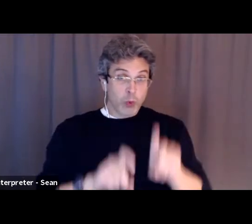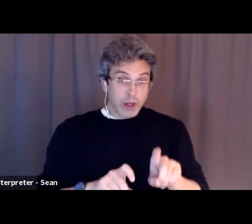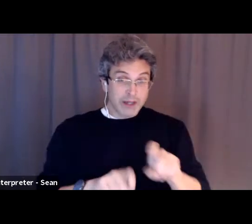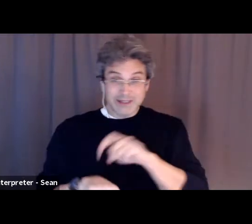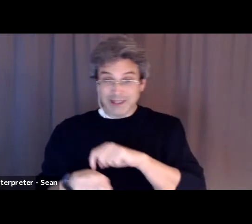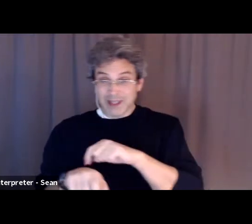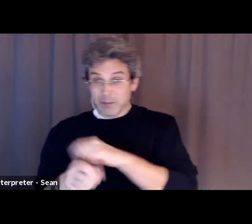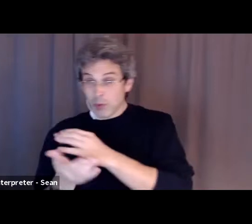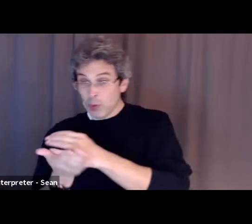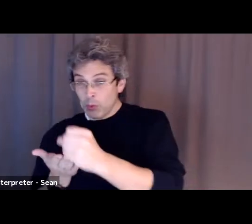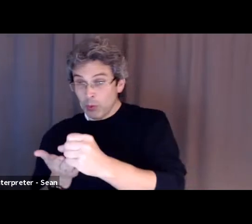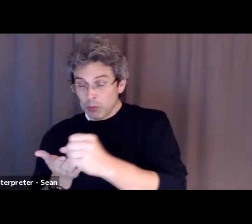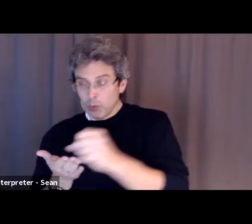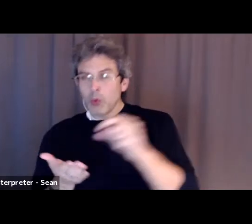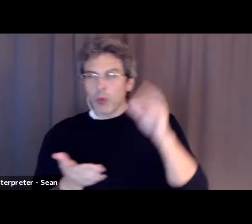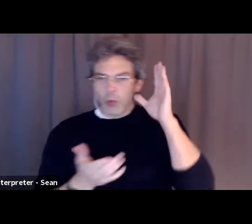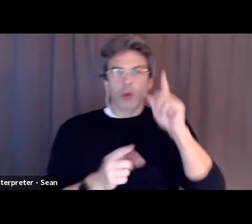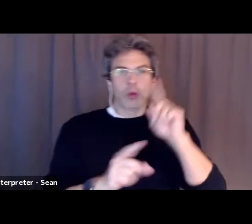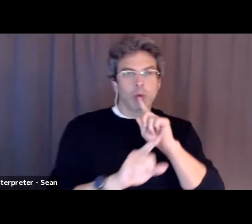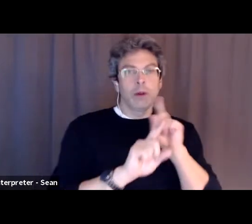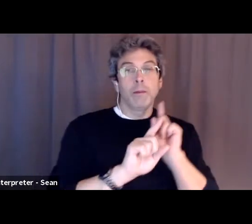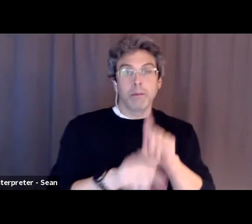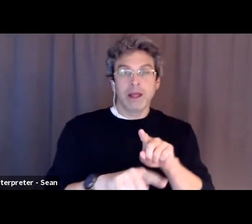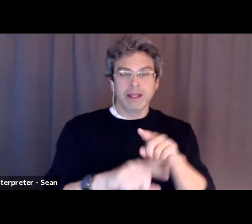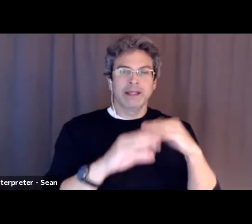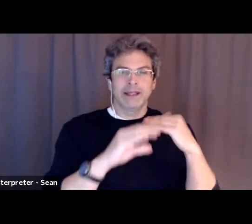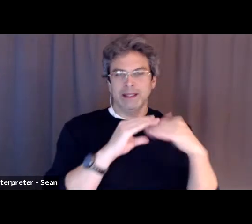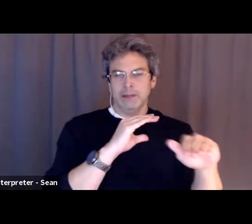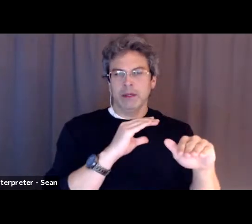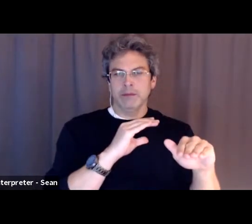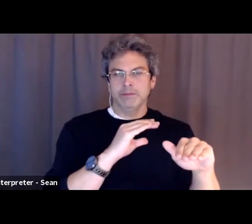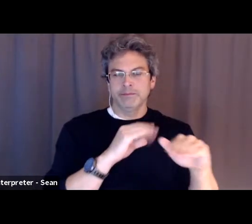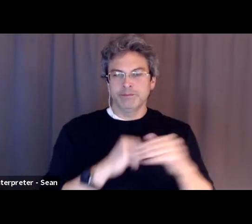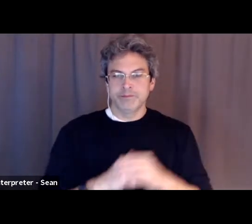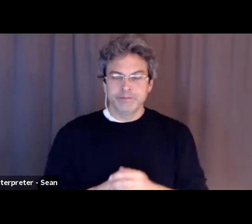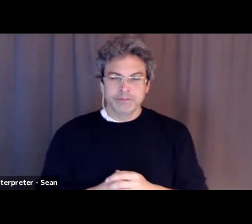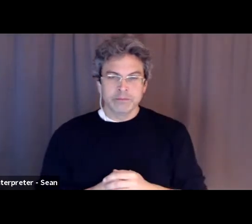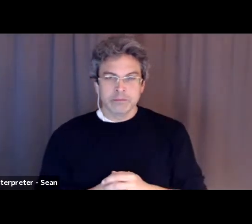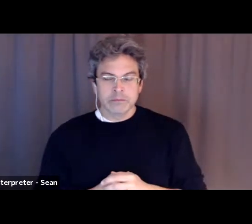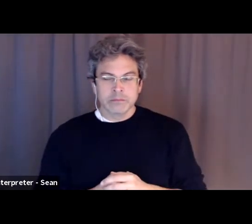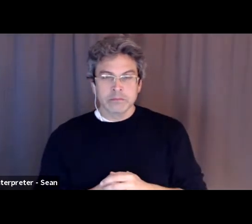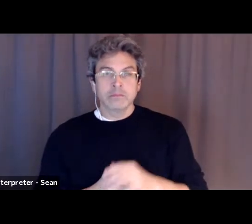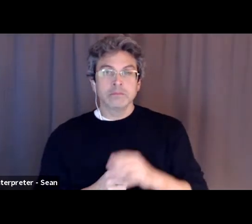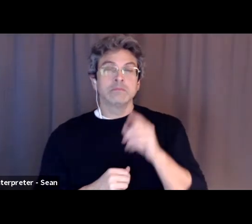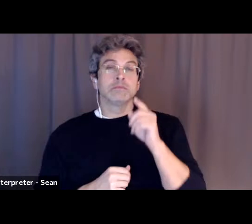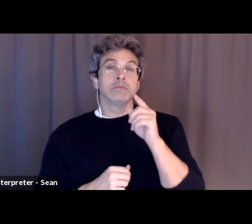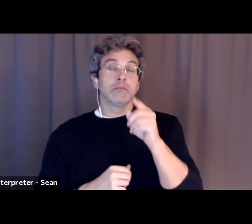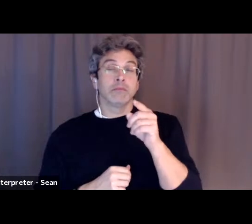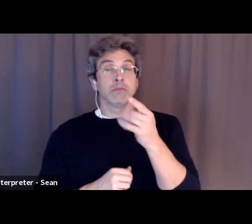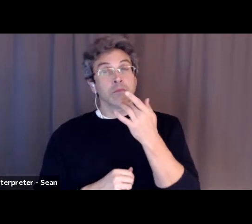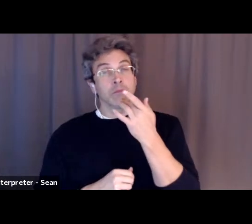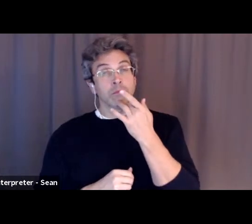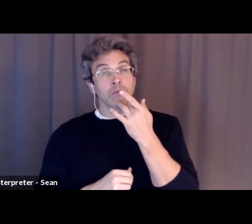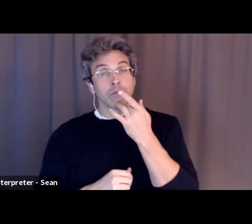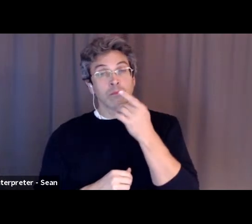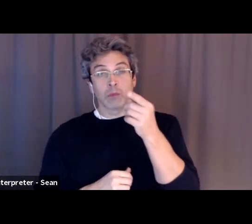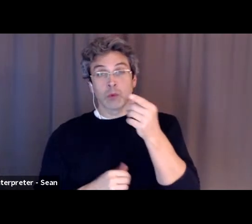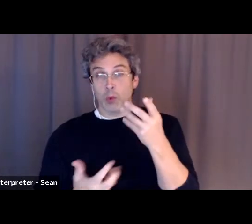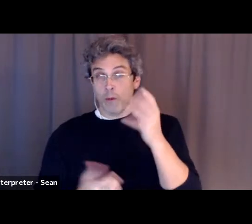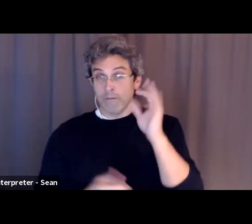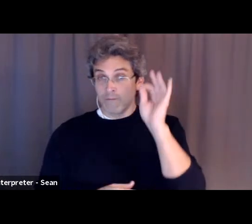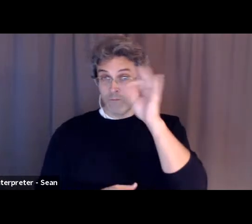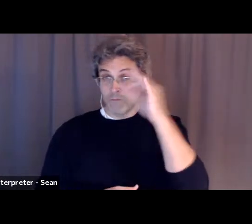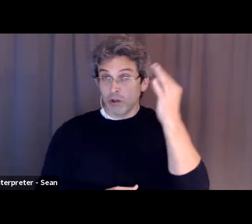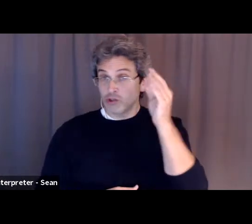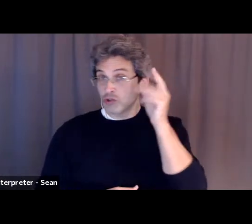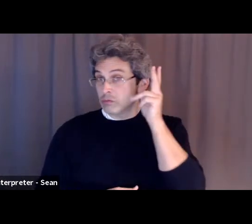you through email. A few technical things. If you prefer to listen to this session en français, please